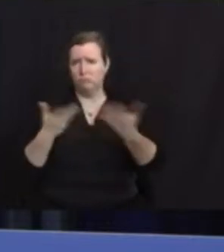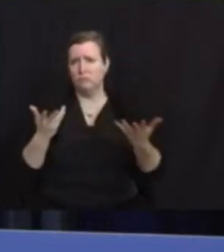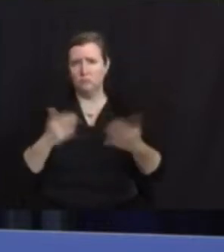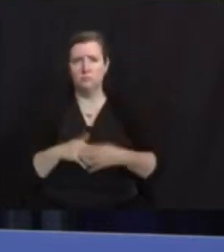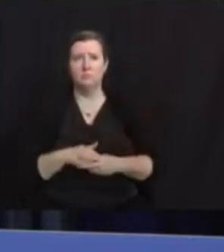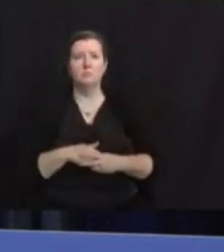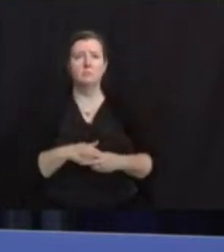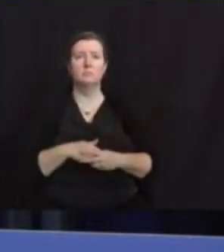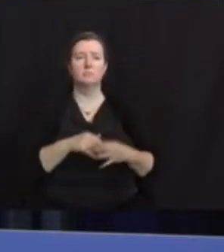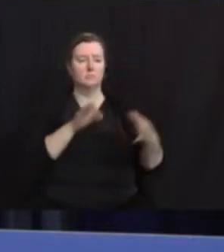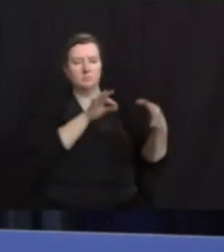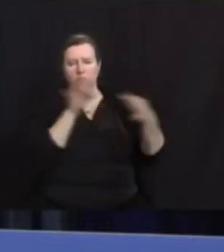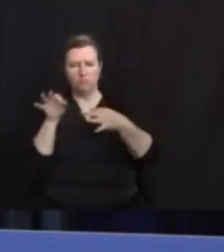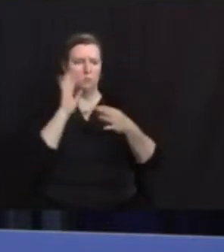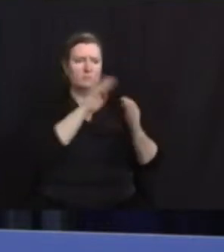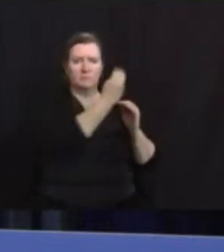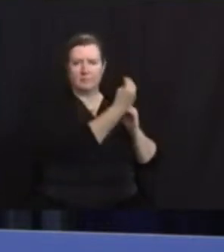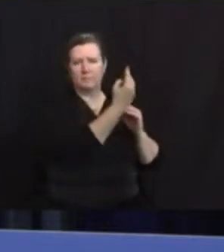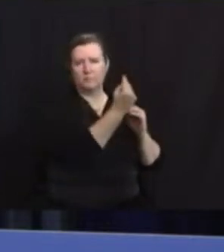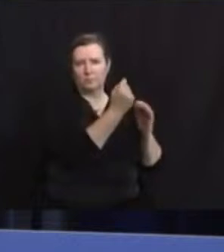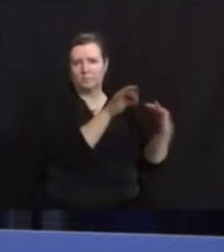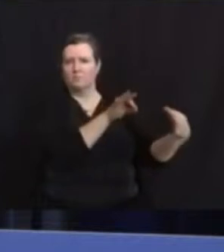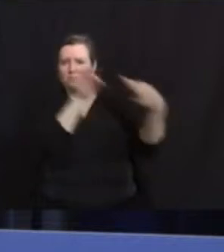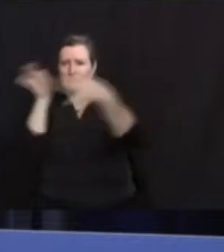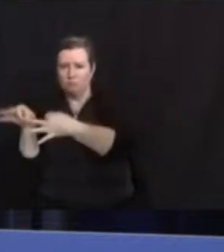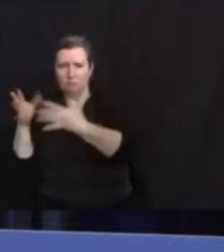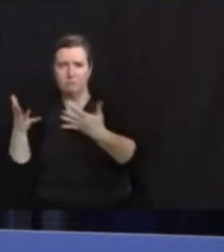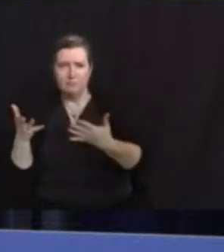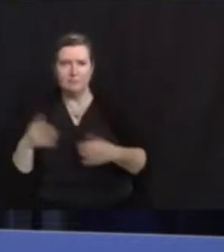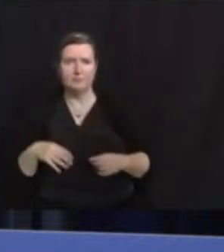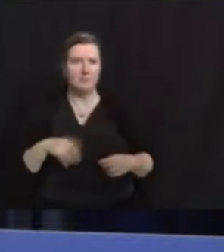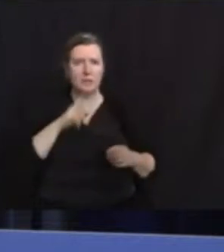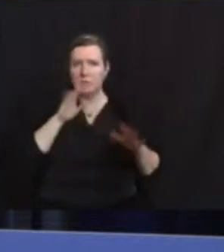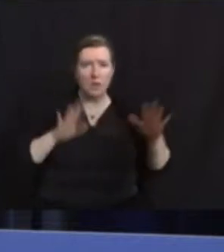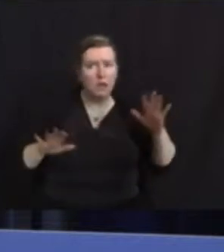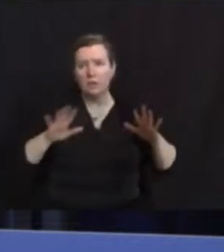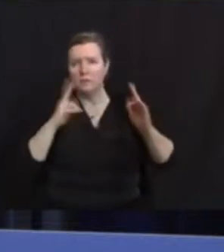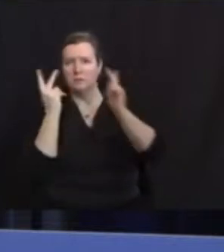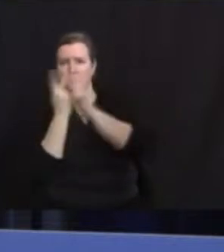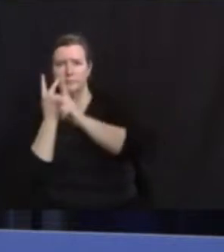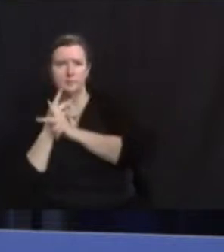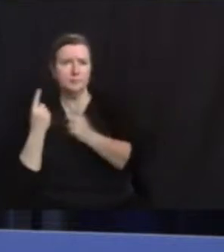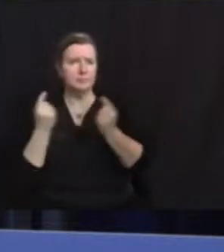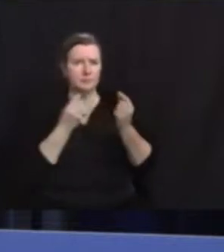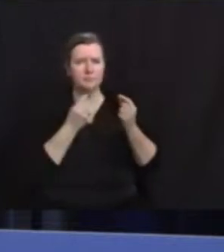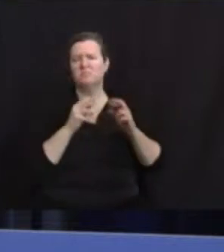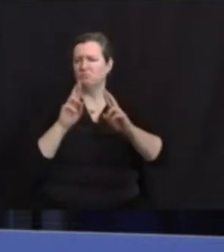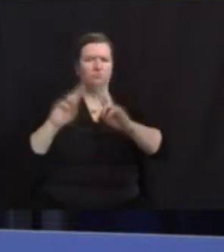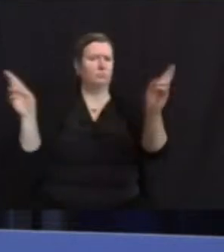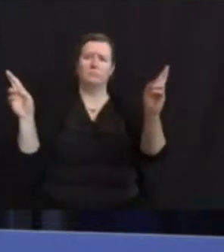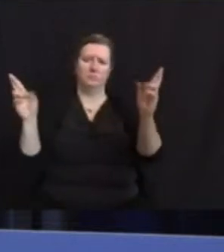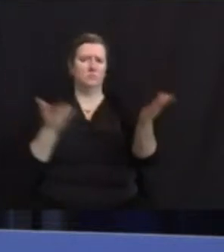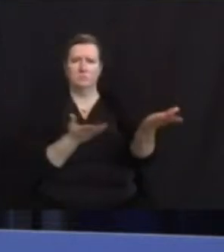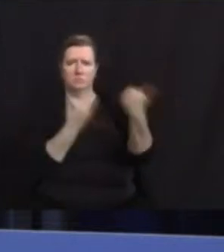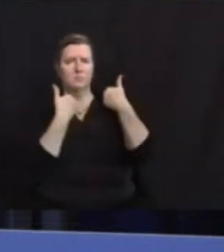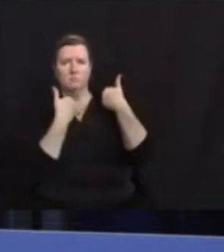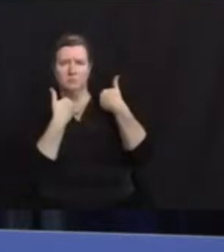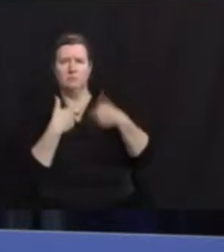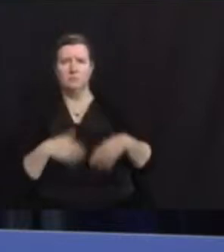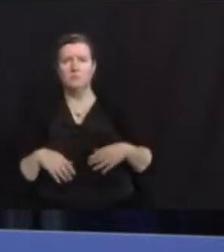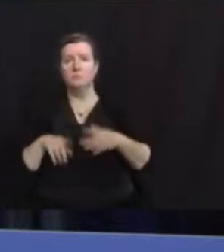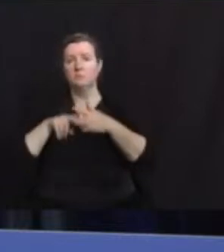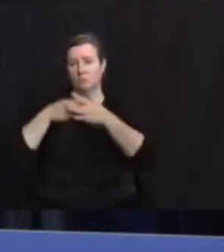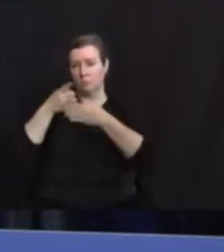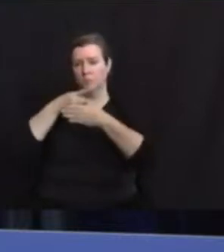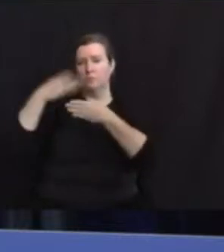or which days they would ramp up. So I'm sure they're all scrambling, but most of them entered the weekend knowing that this was going to happen